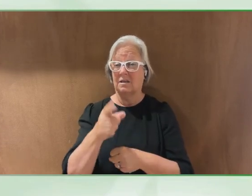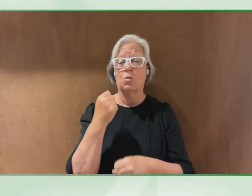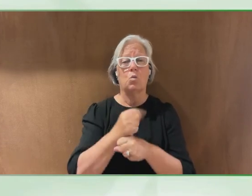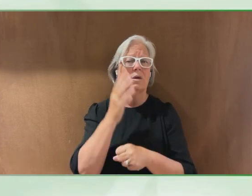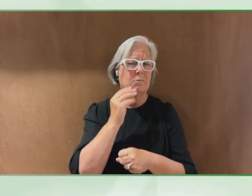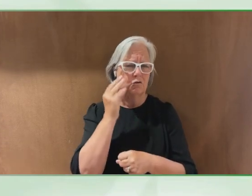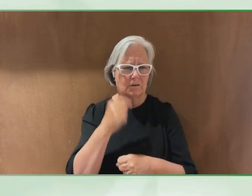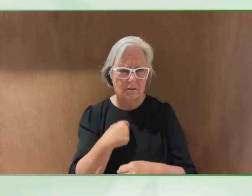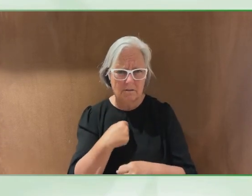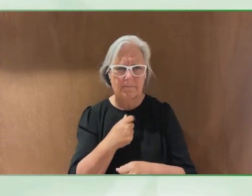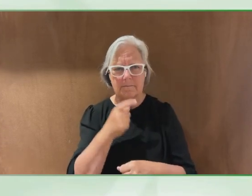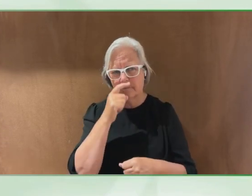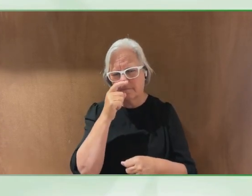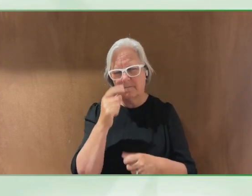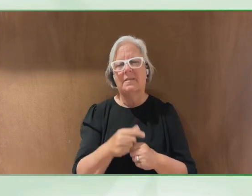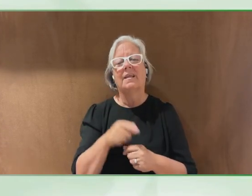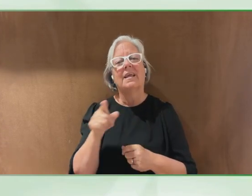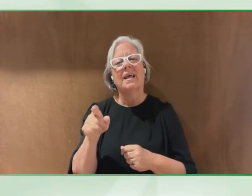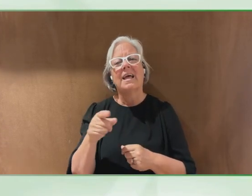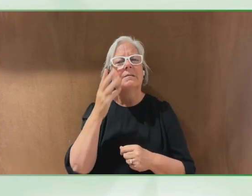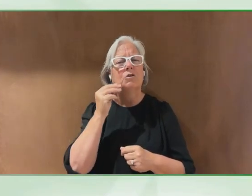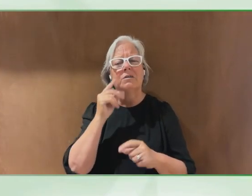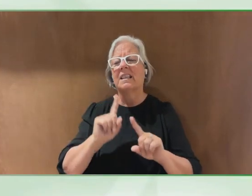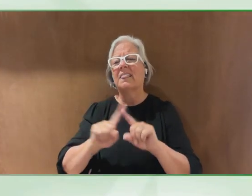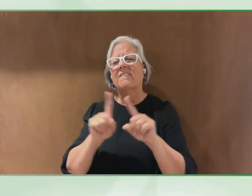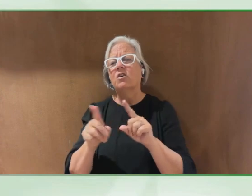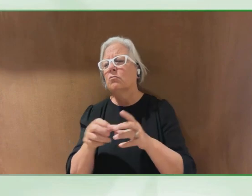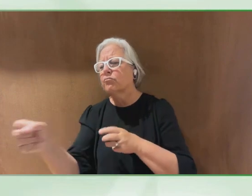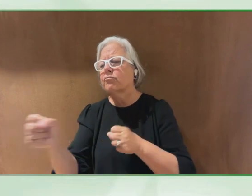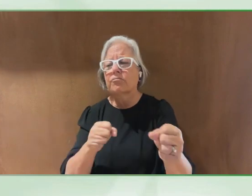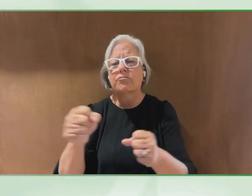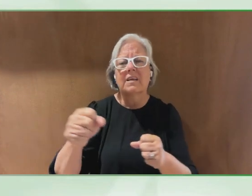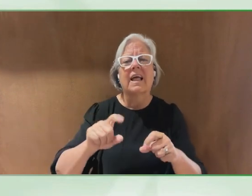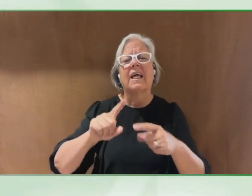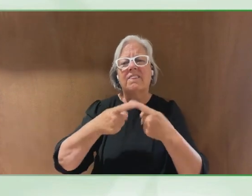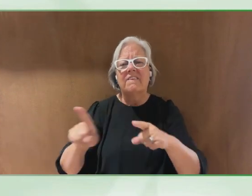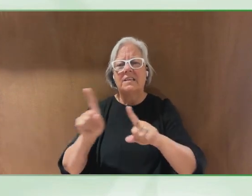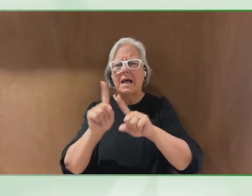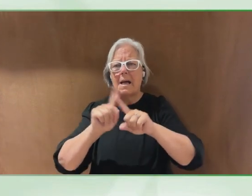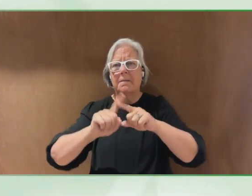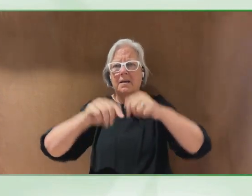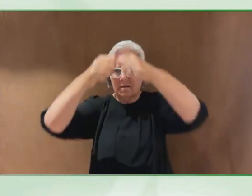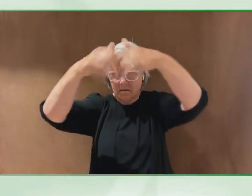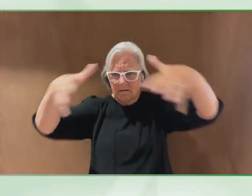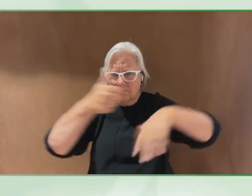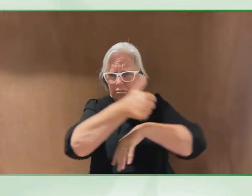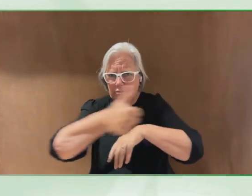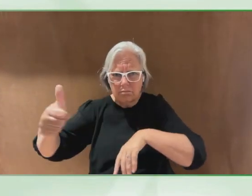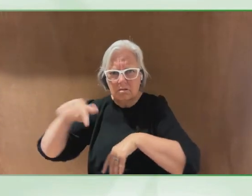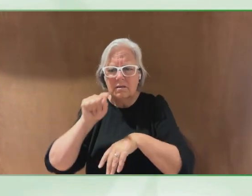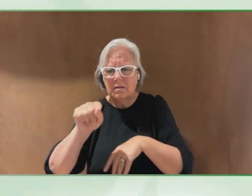was experienced in different positions in different departments for the government. I finished the program, I graduated as they